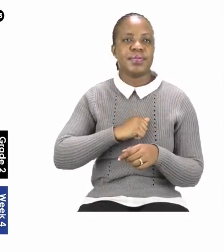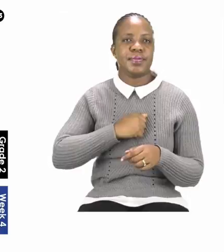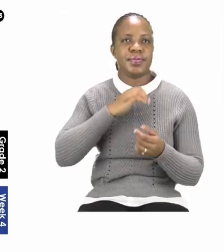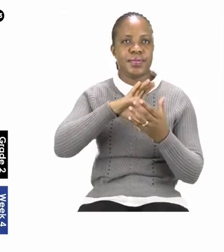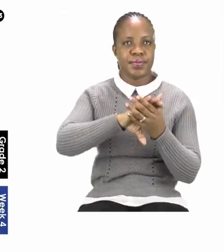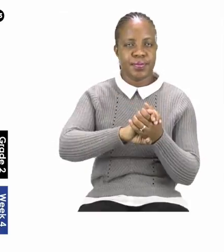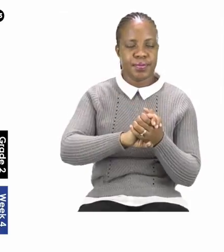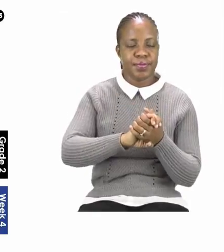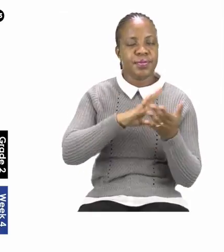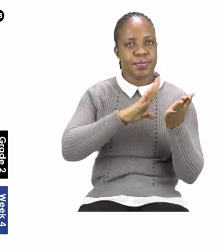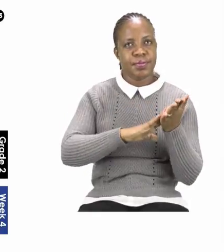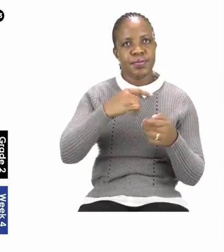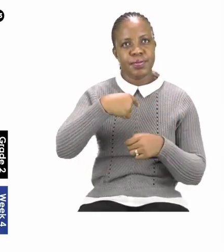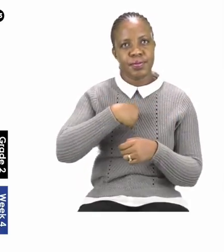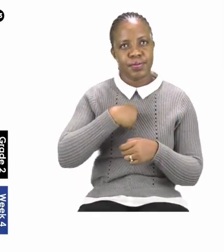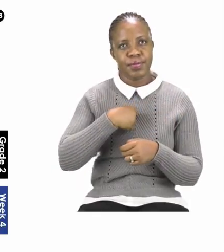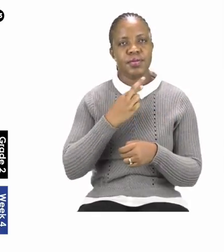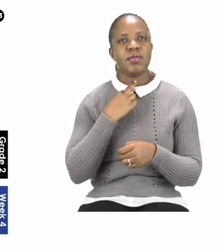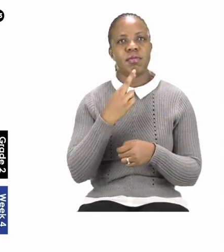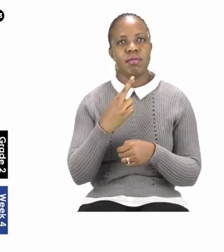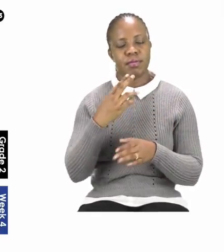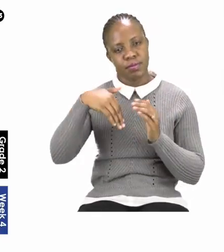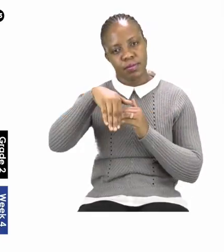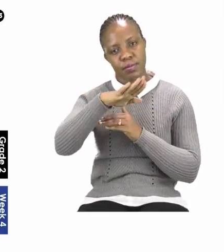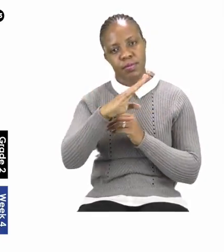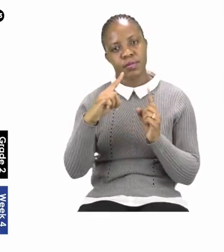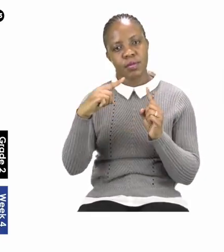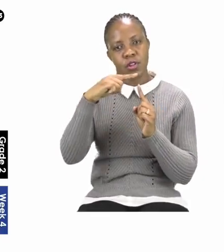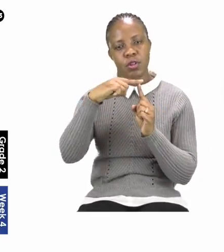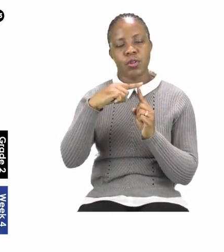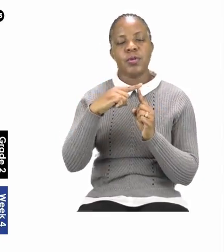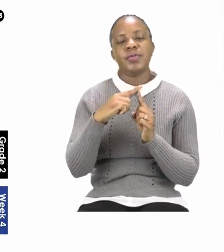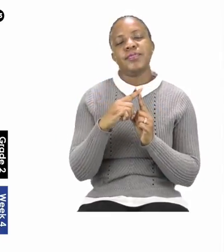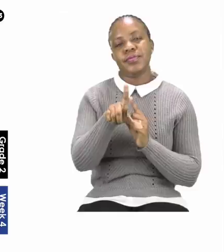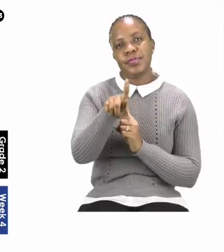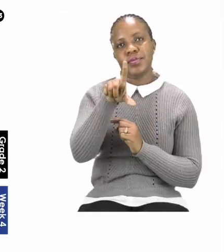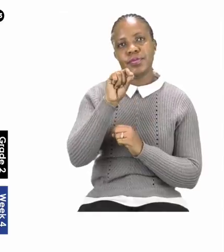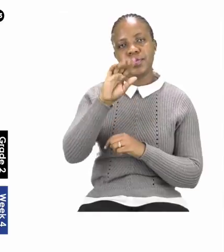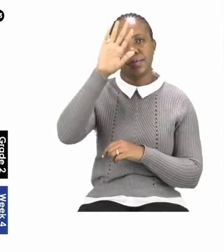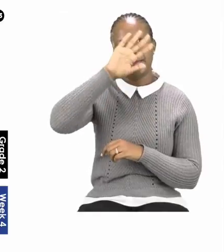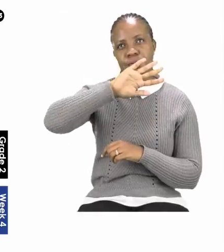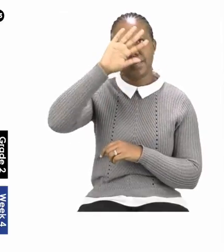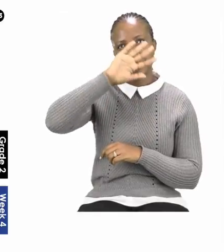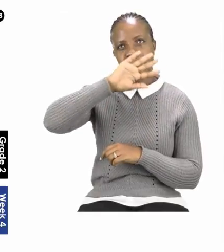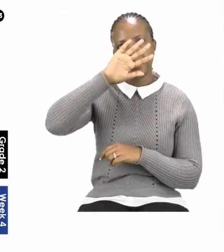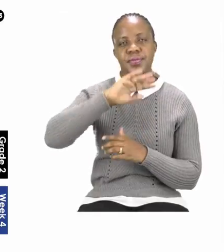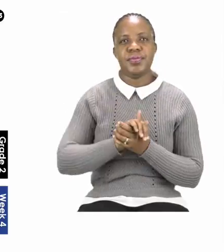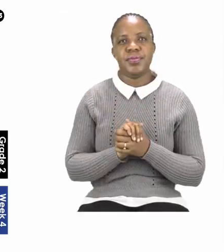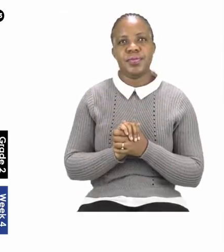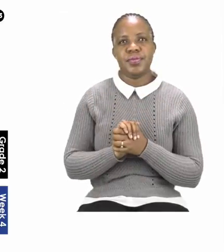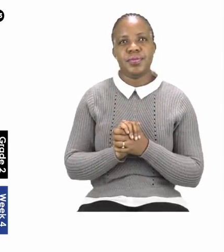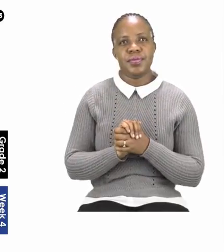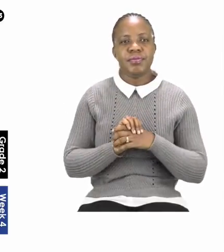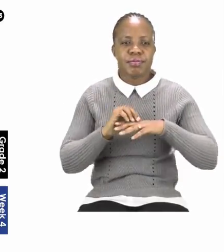friends and I are going to the movies. So the